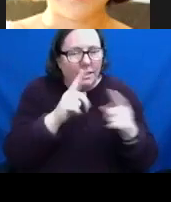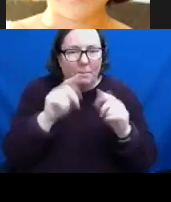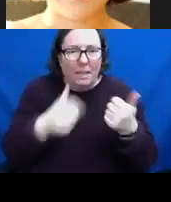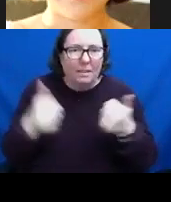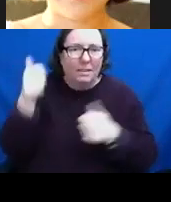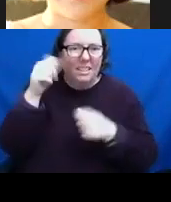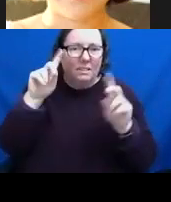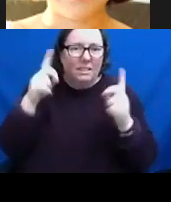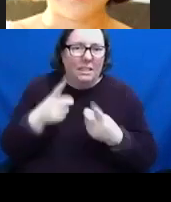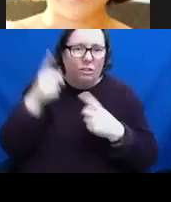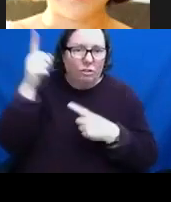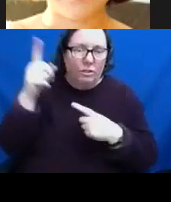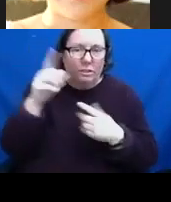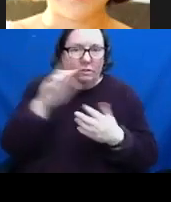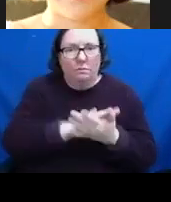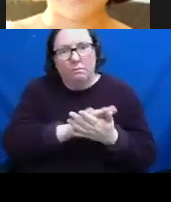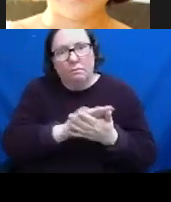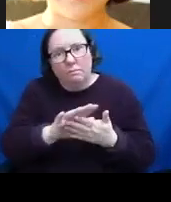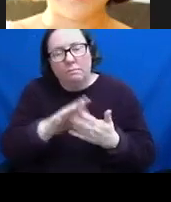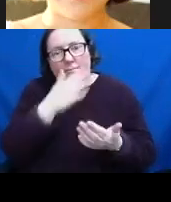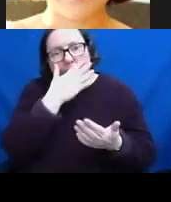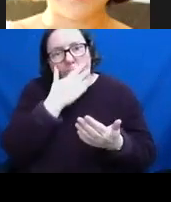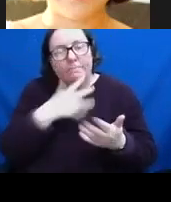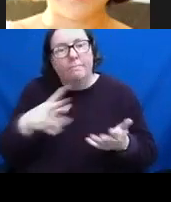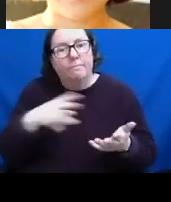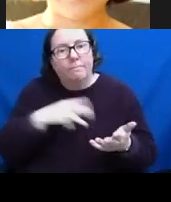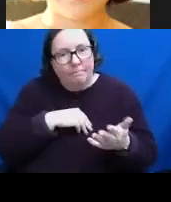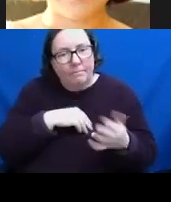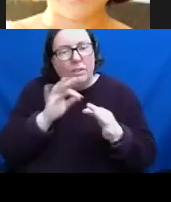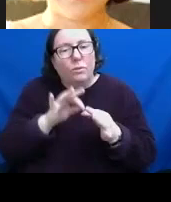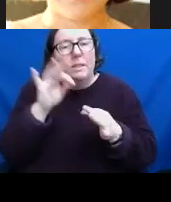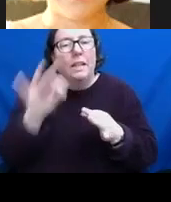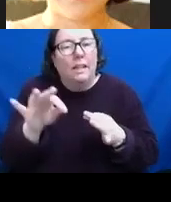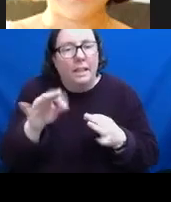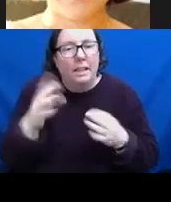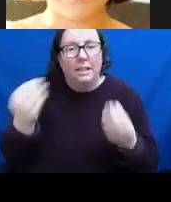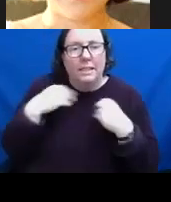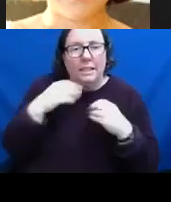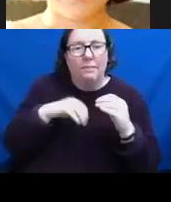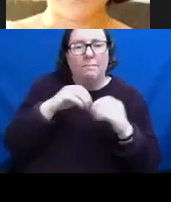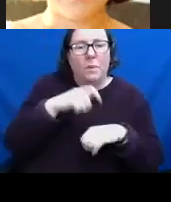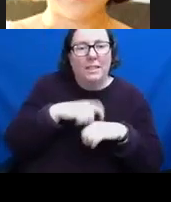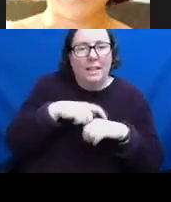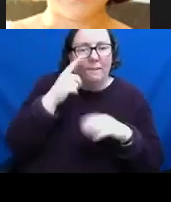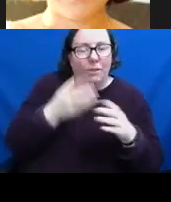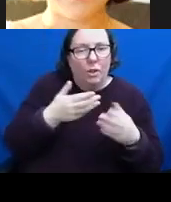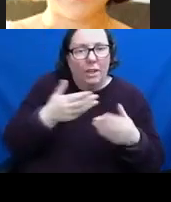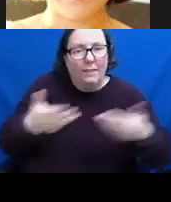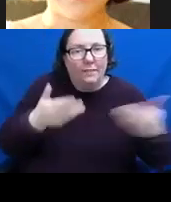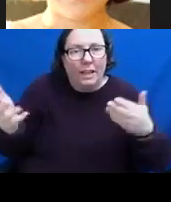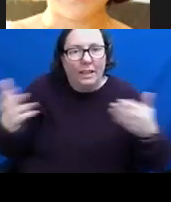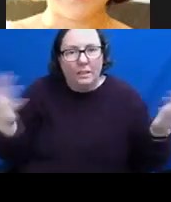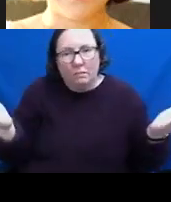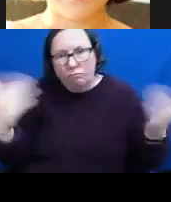has graciously agreed to delay its invitation